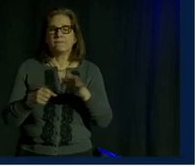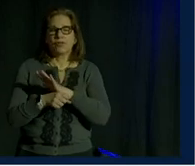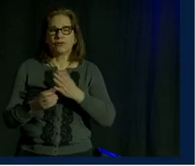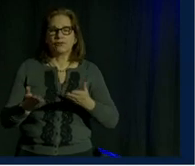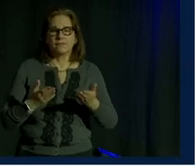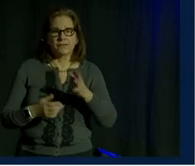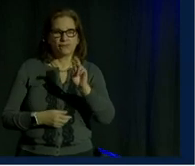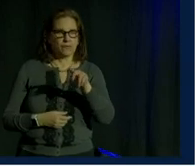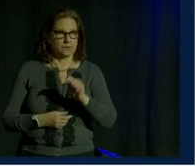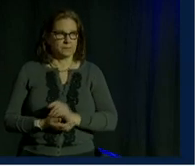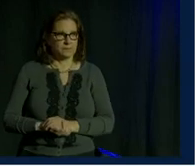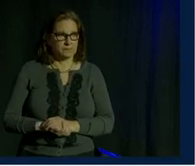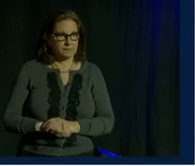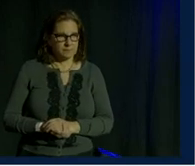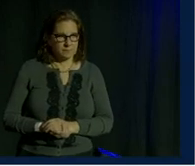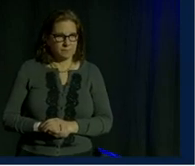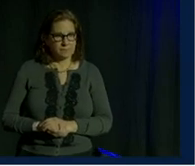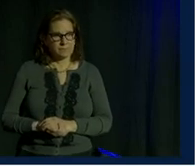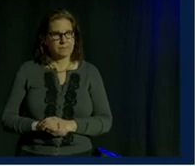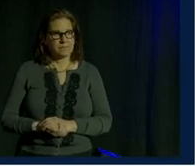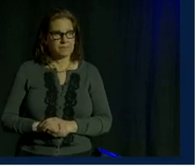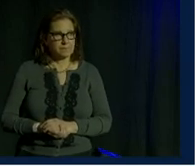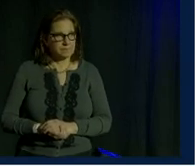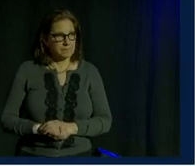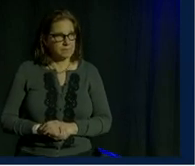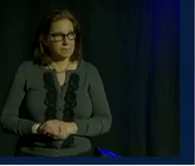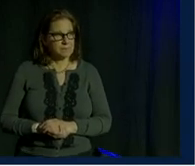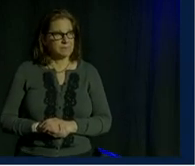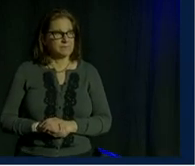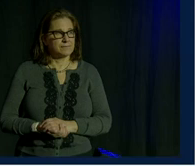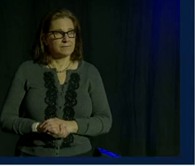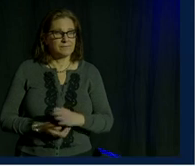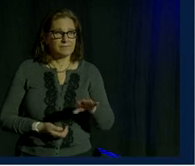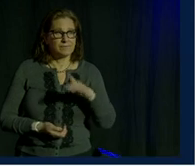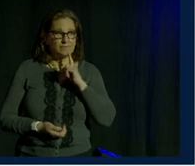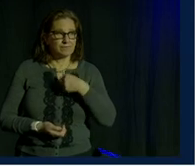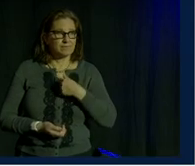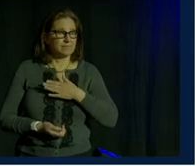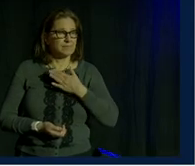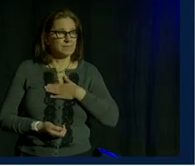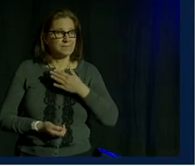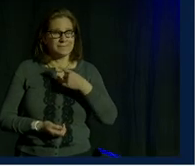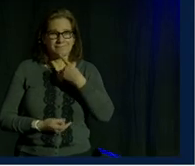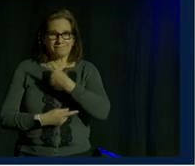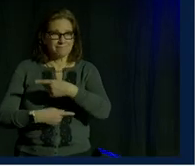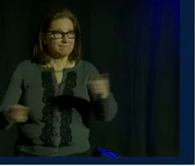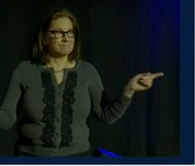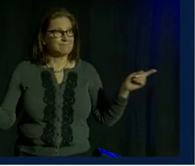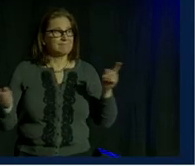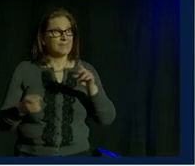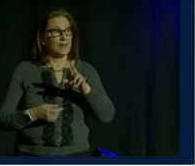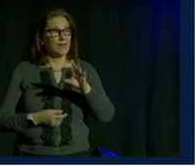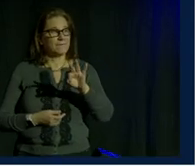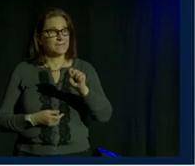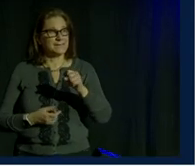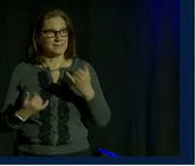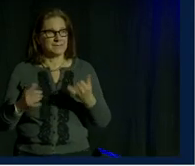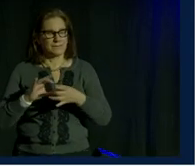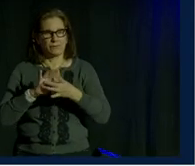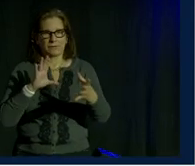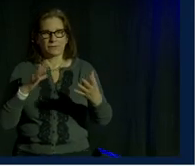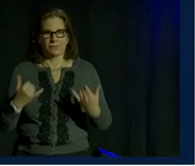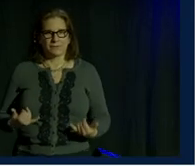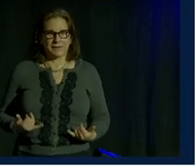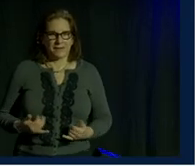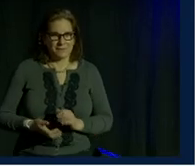and proposals should include full rent. I am happy to announce the RFS for this is